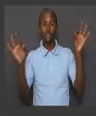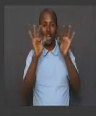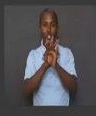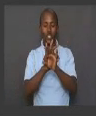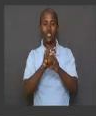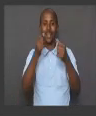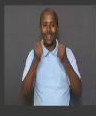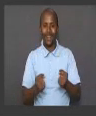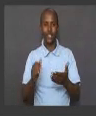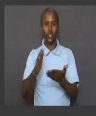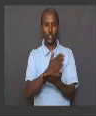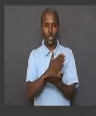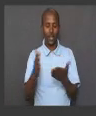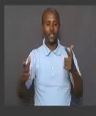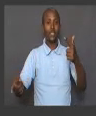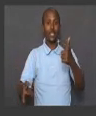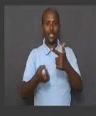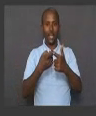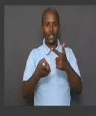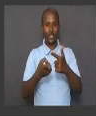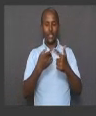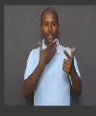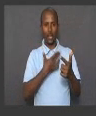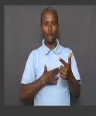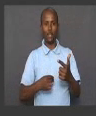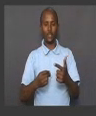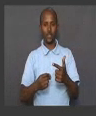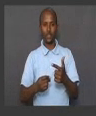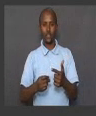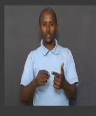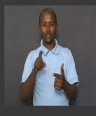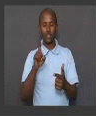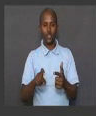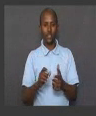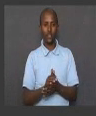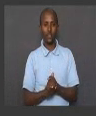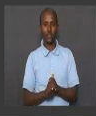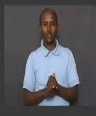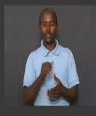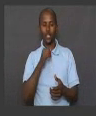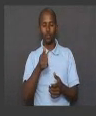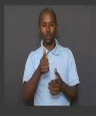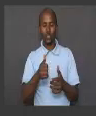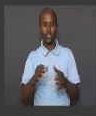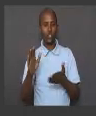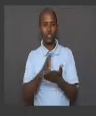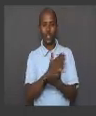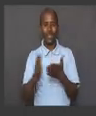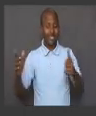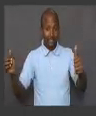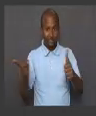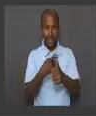Functions can share their second element just as long as they do not share